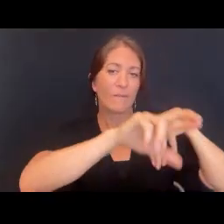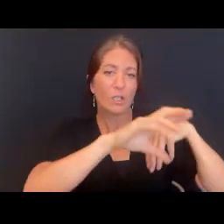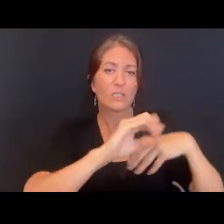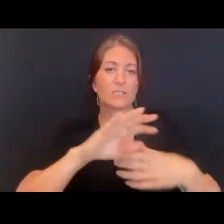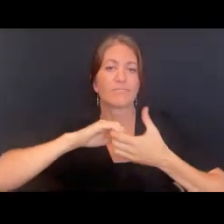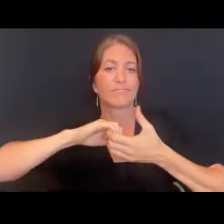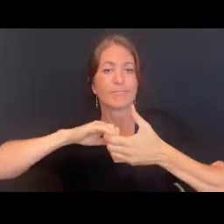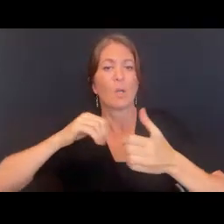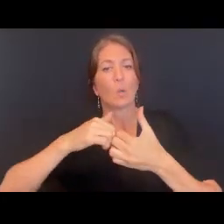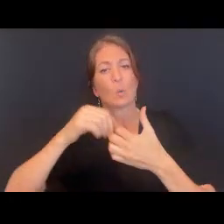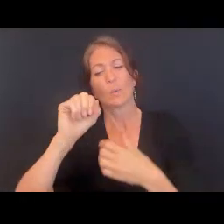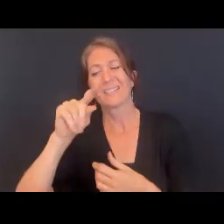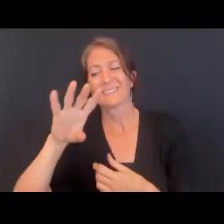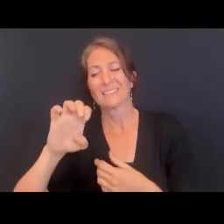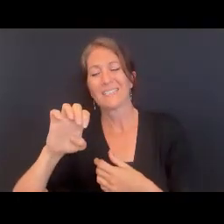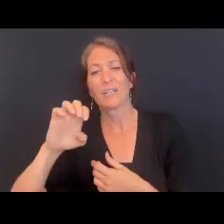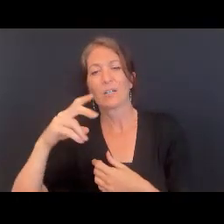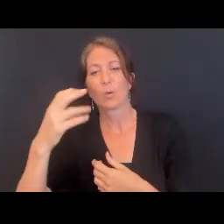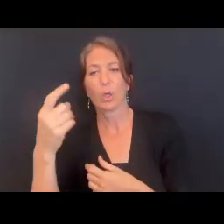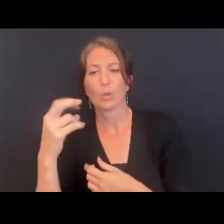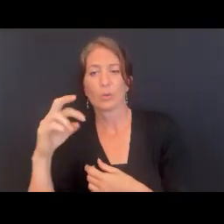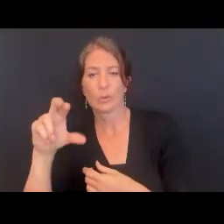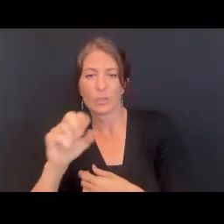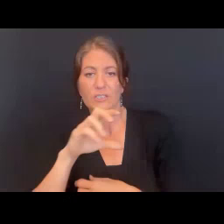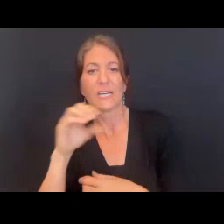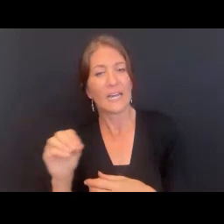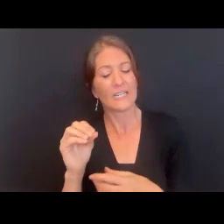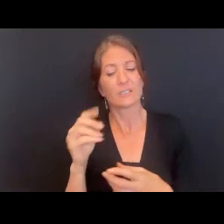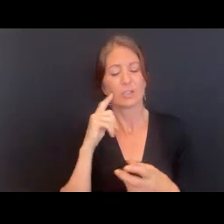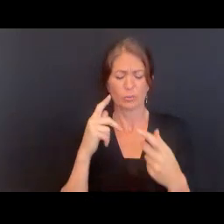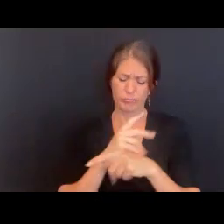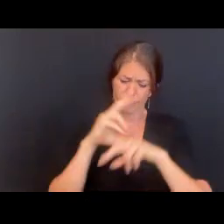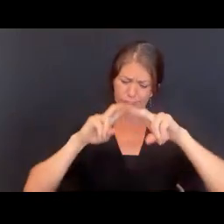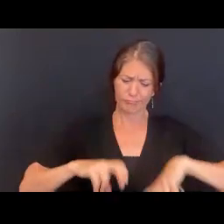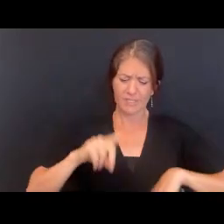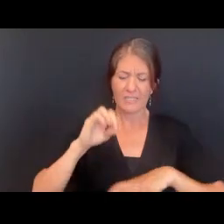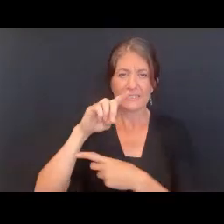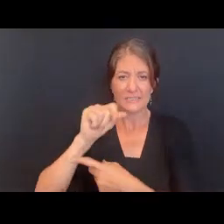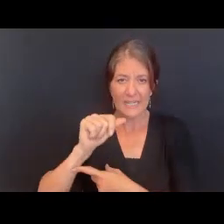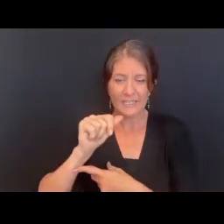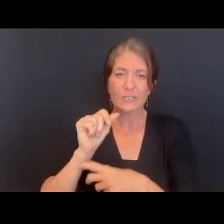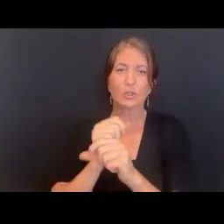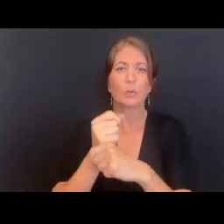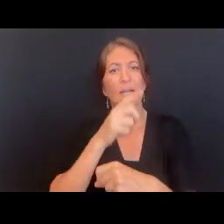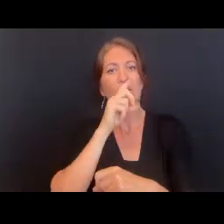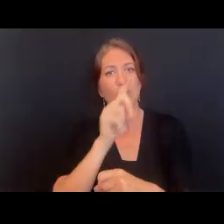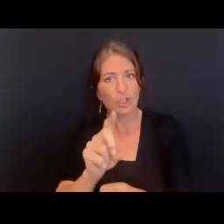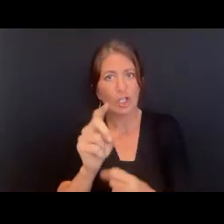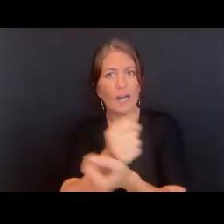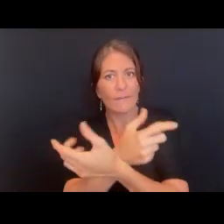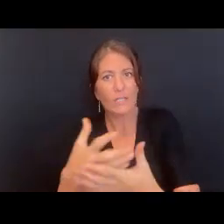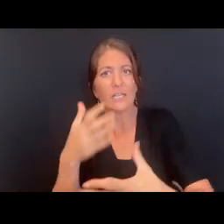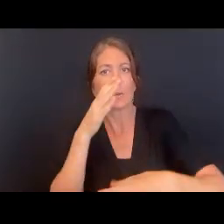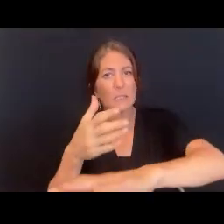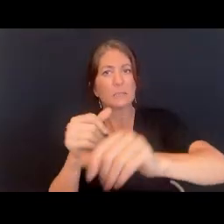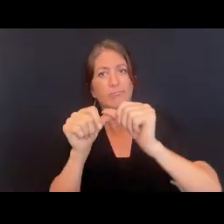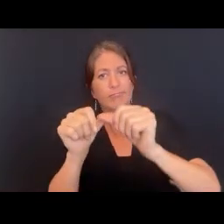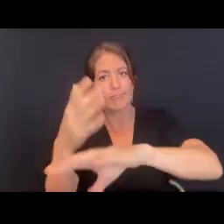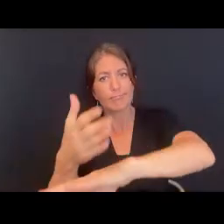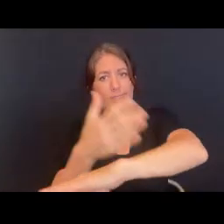course, data-driven decision-making to ensure improvement and participant outcomes are all positive.